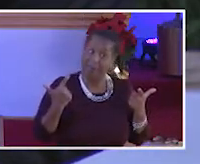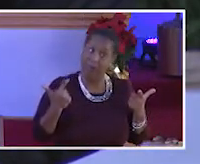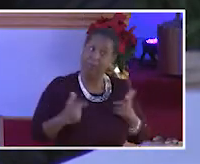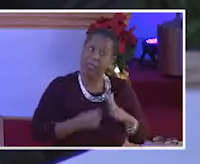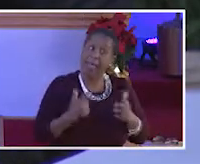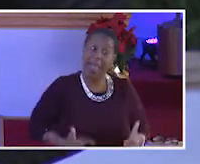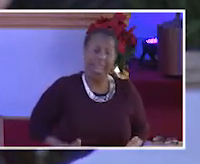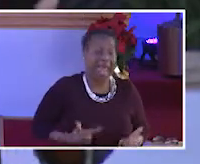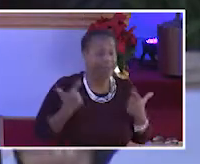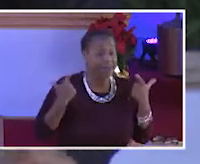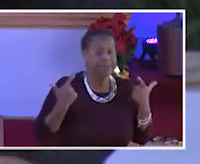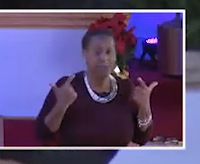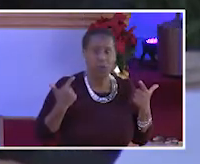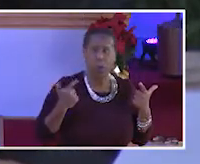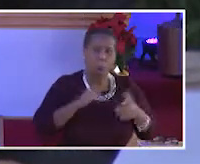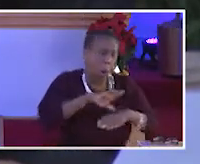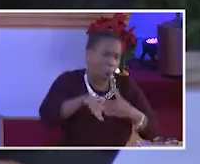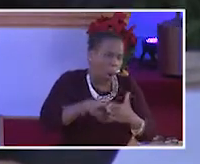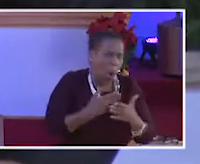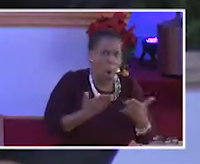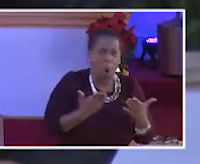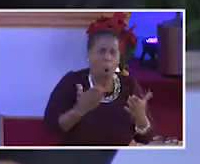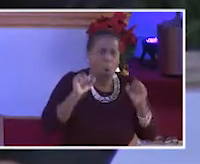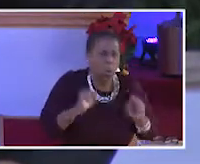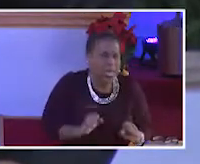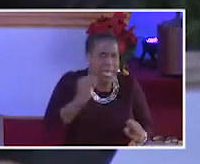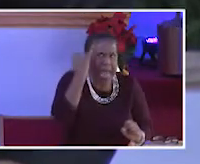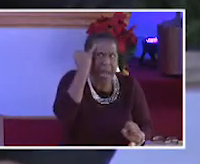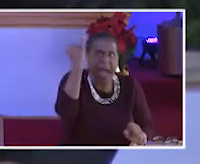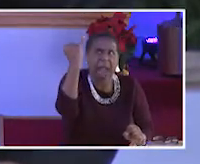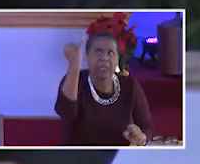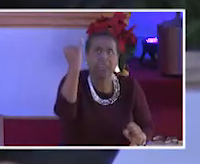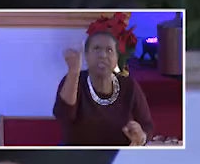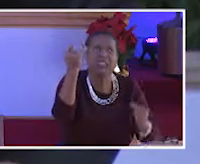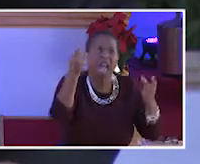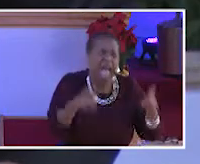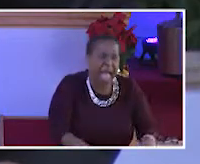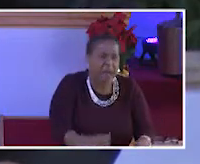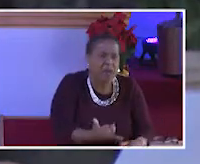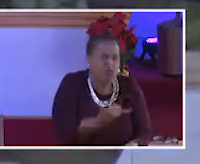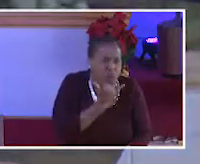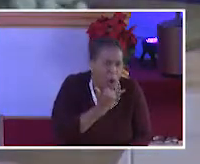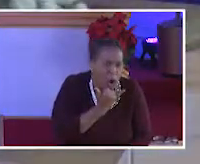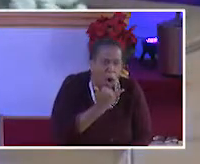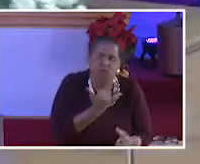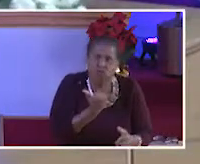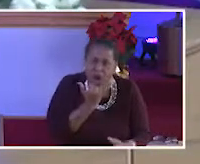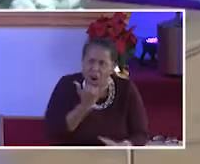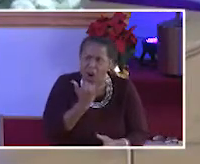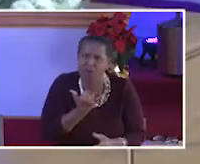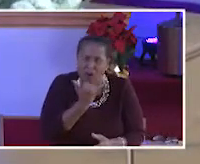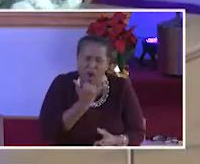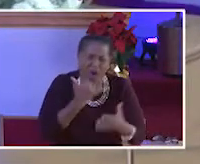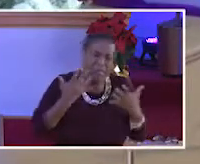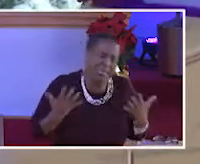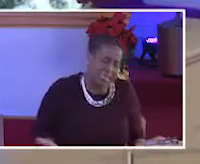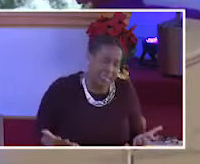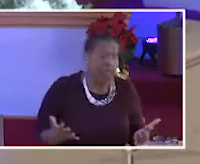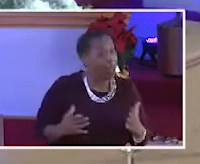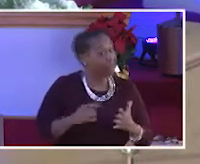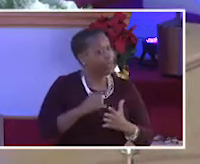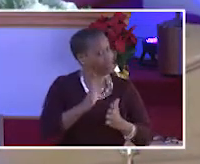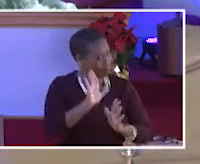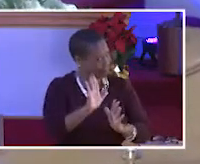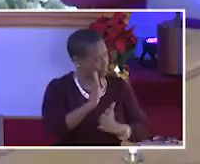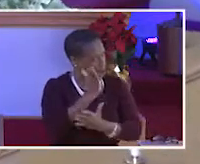where all that we could imagine goes wrong will indeed go wrong. But there is some good